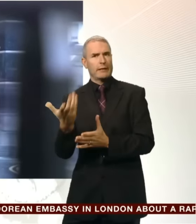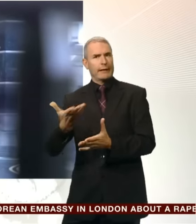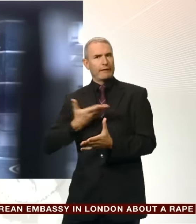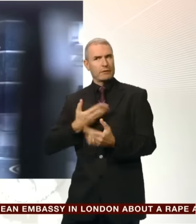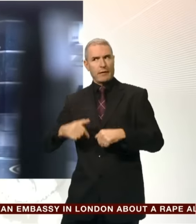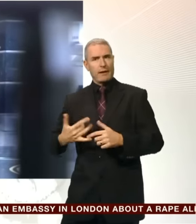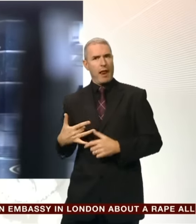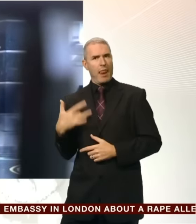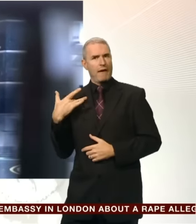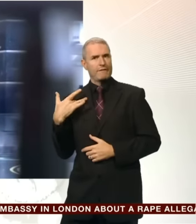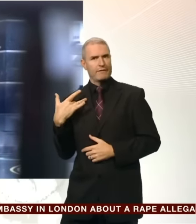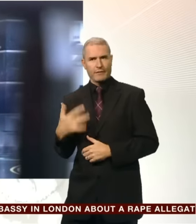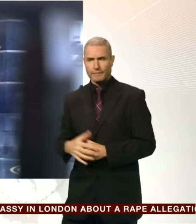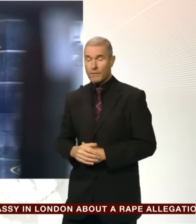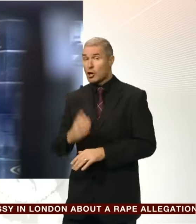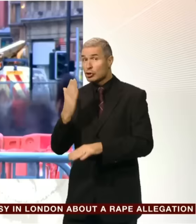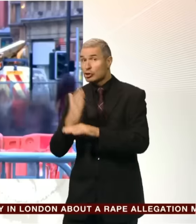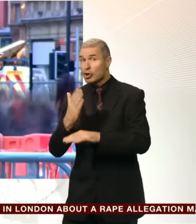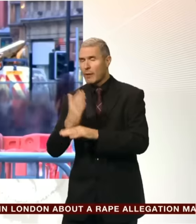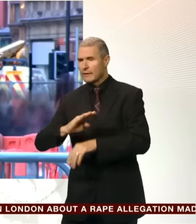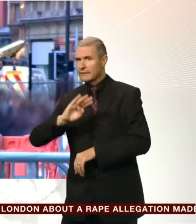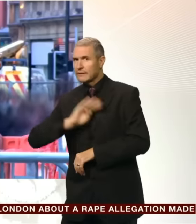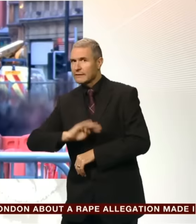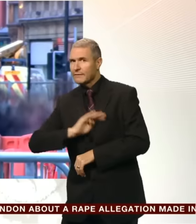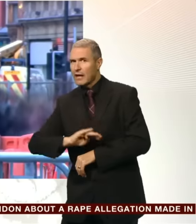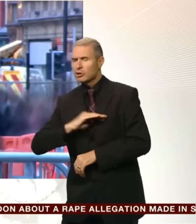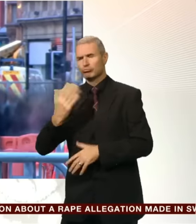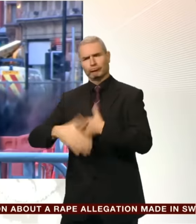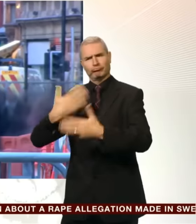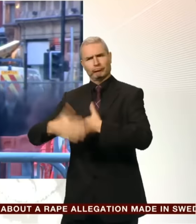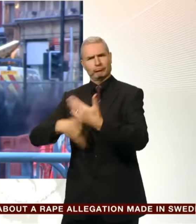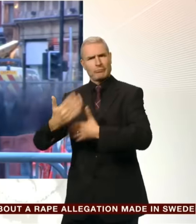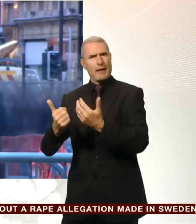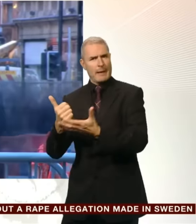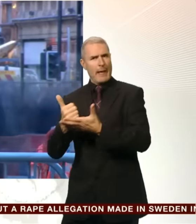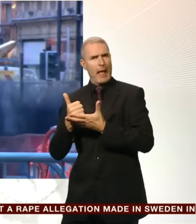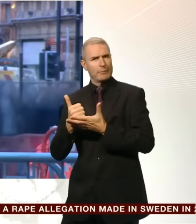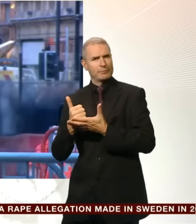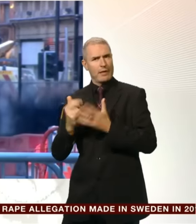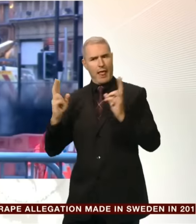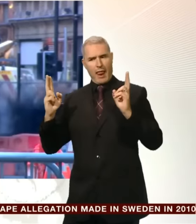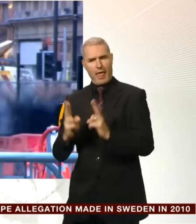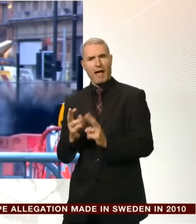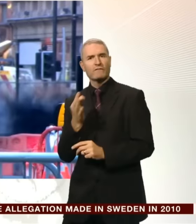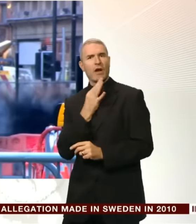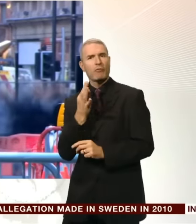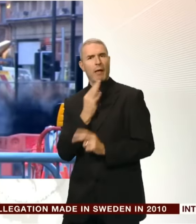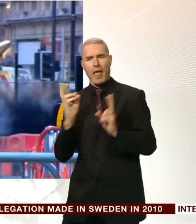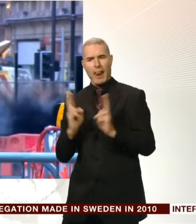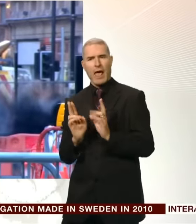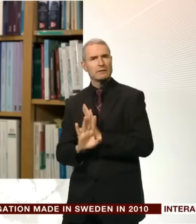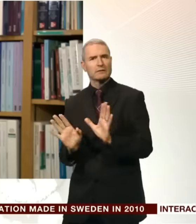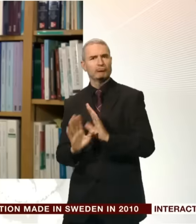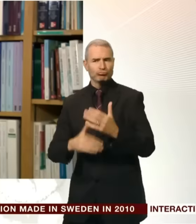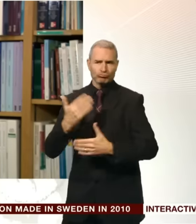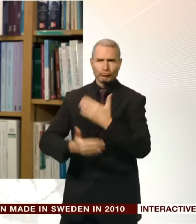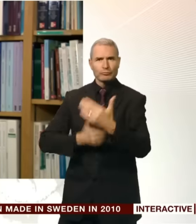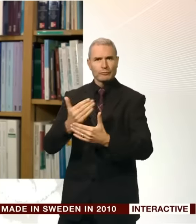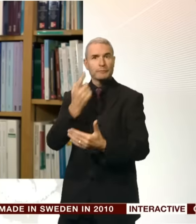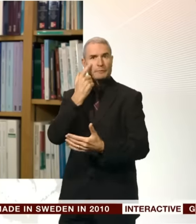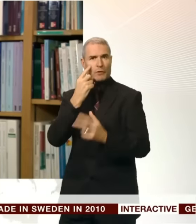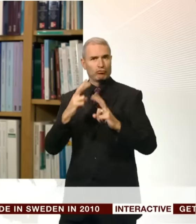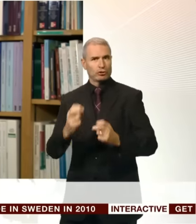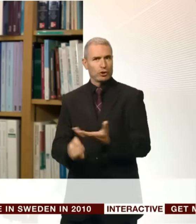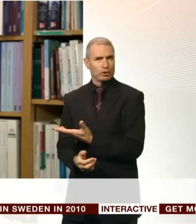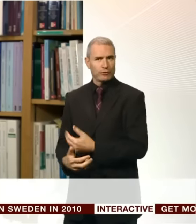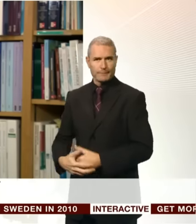us. A fulfilling job, or what's called meaningful activity, helps to make us less vulnerable to illnesses like cancer. It means you're